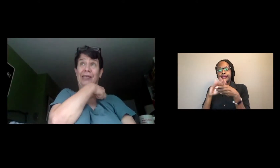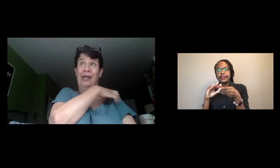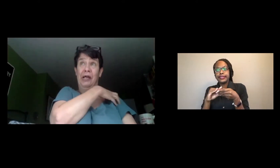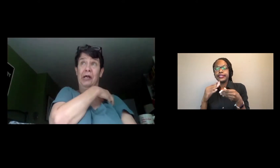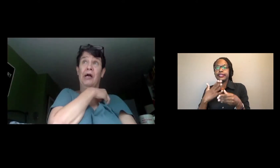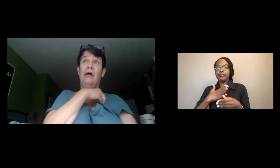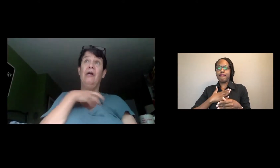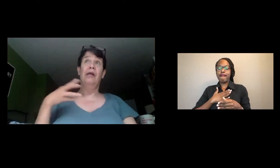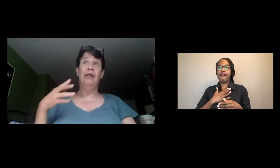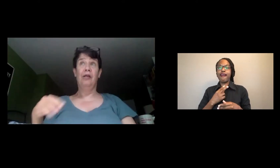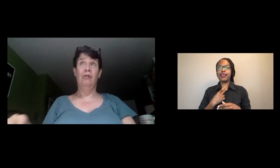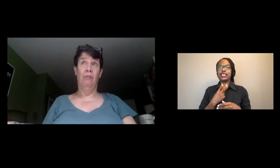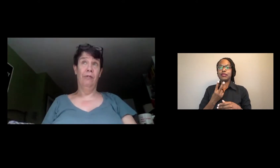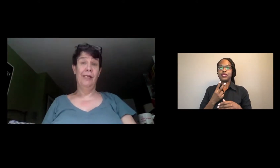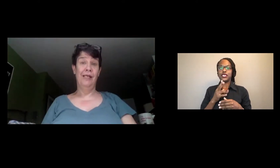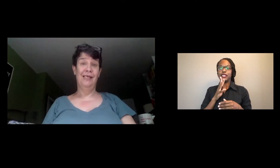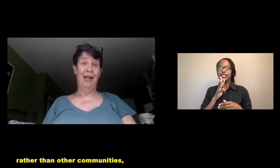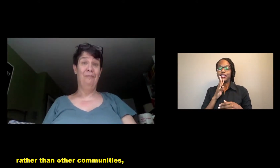mostly to